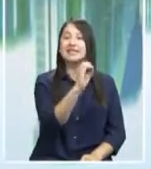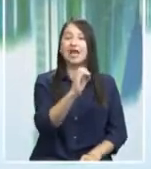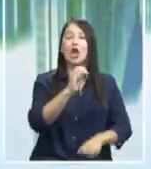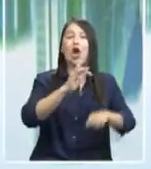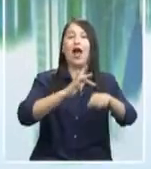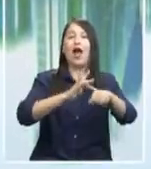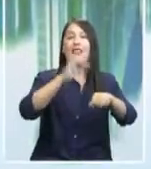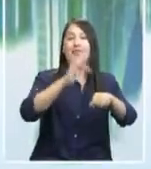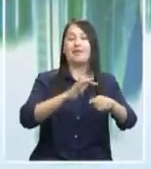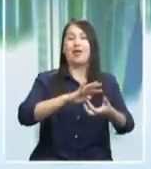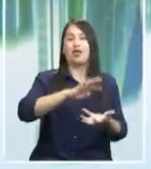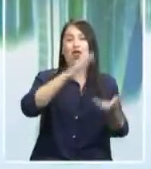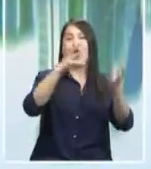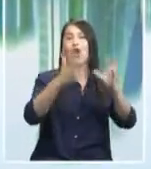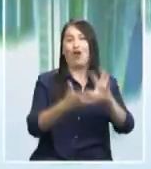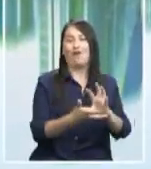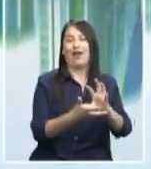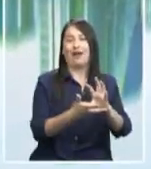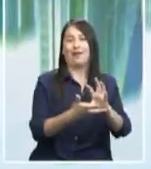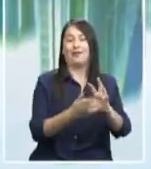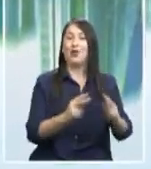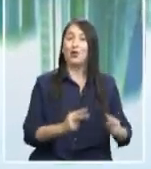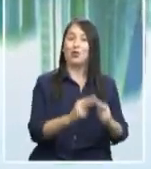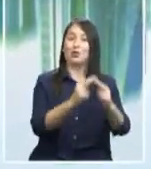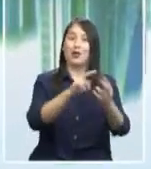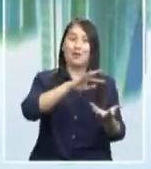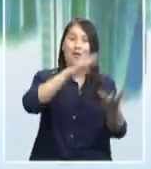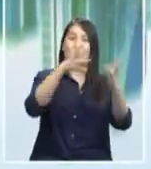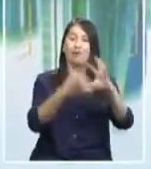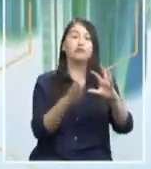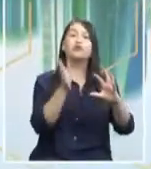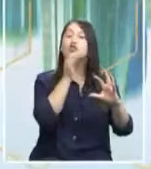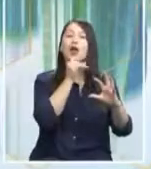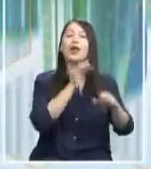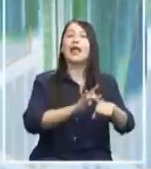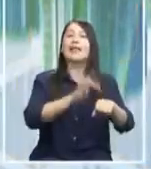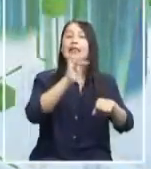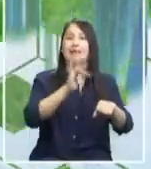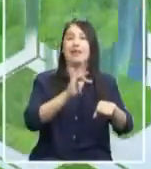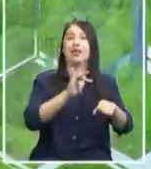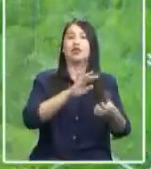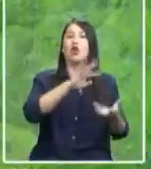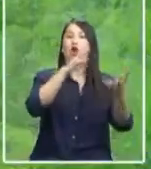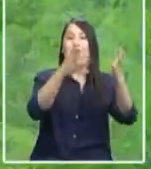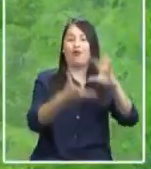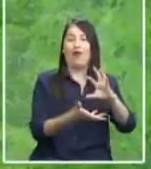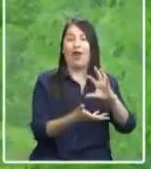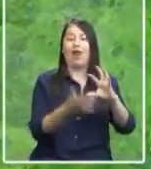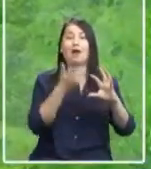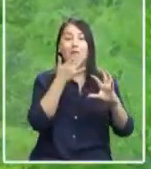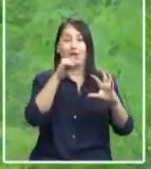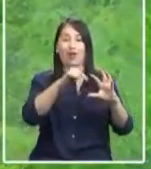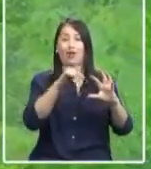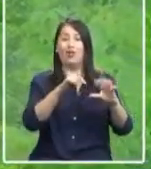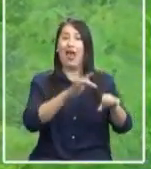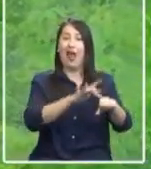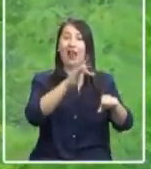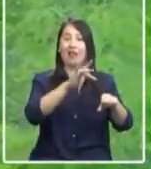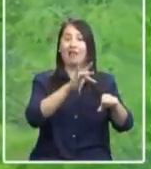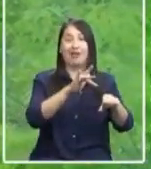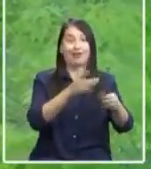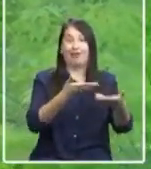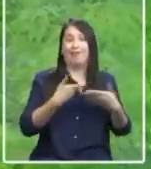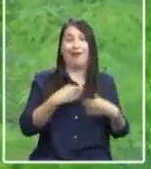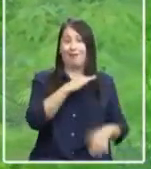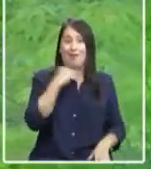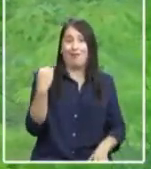world where there will be no global warming. Today, global warming is going to kill us. And we are continuing it. We know that it